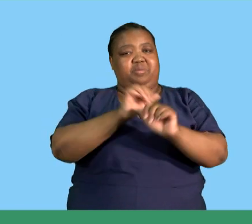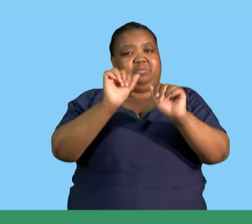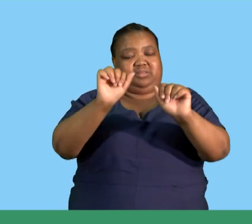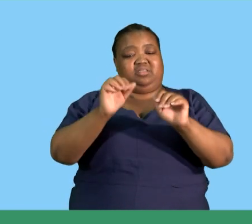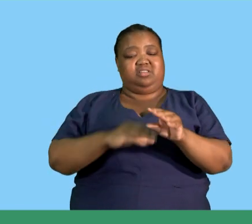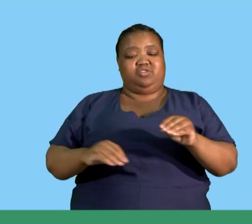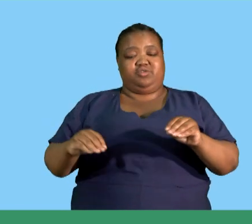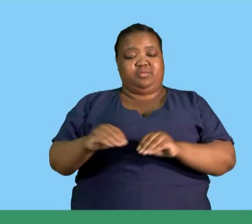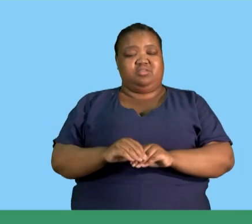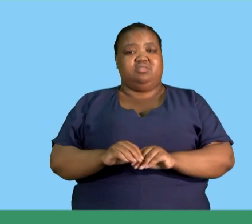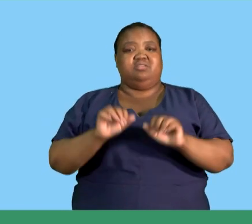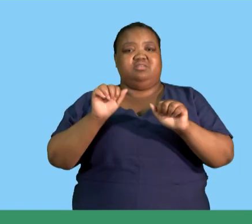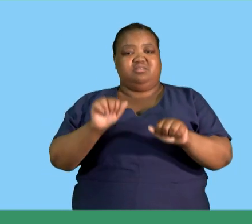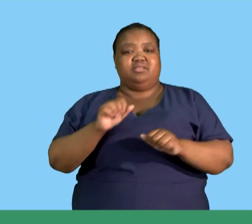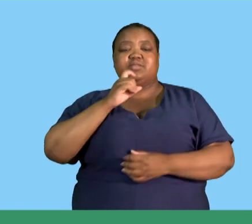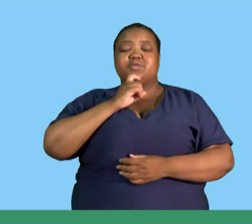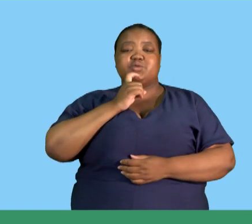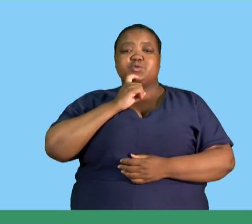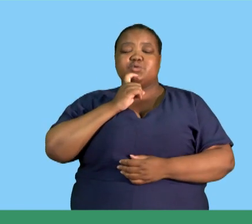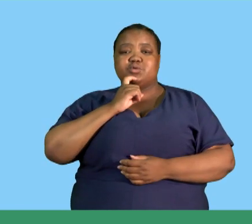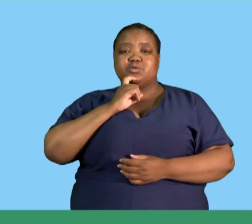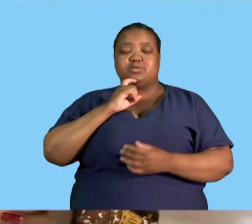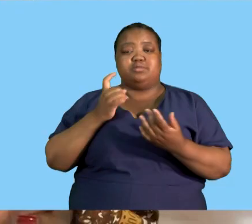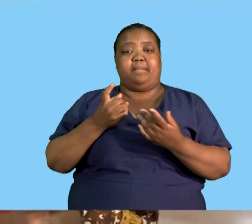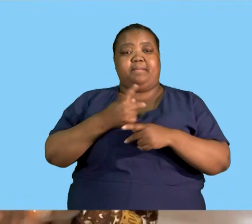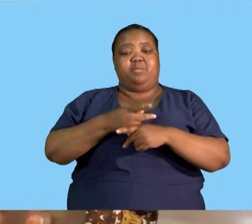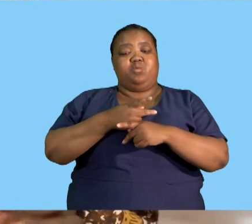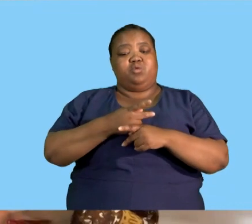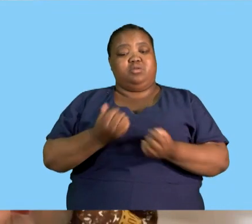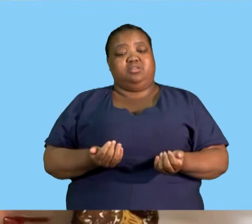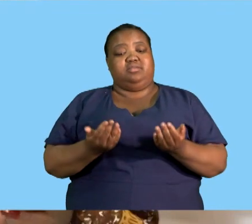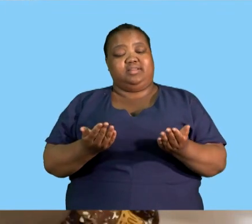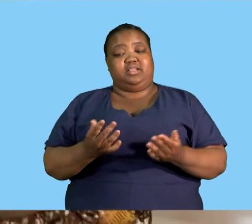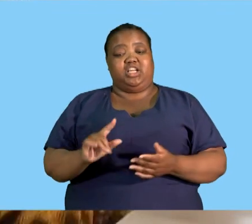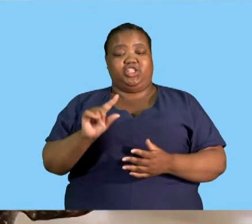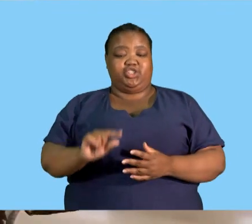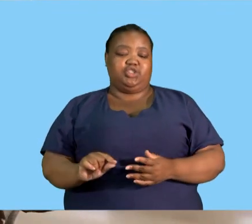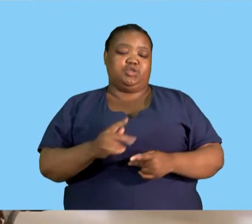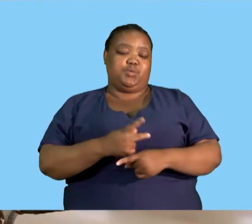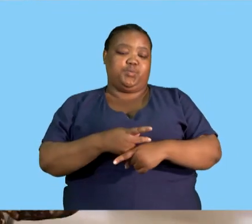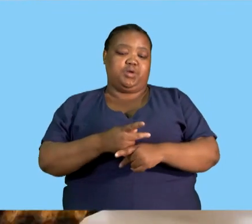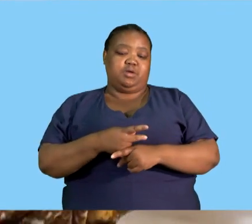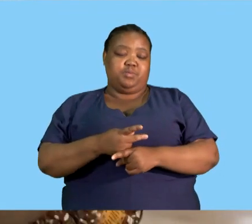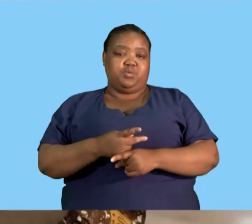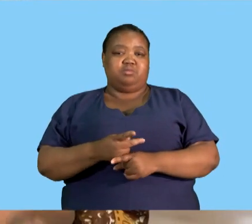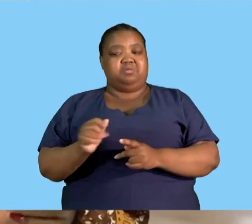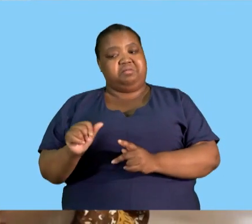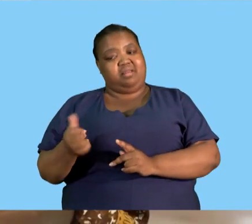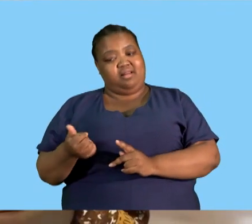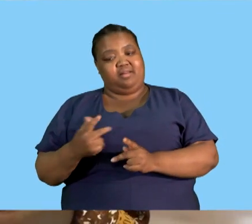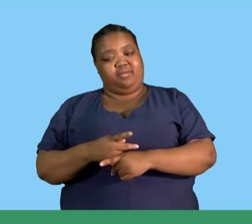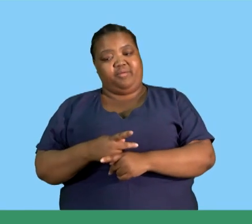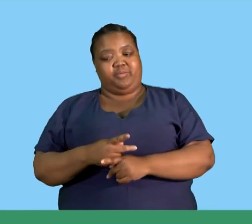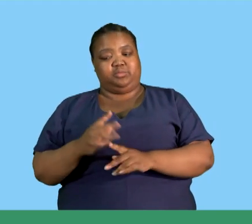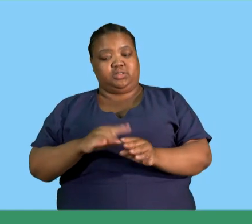service. We've got the threat of substitution. So here it's the ease at which the product or service of the business can be